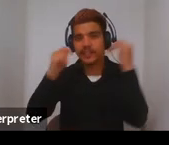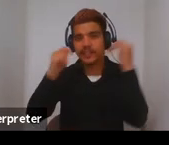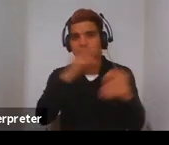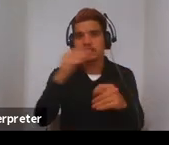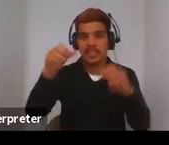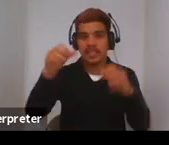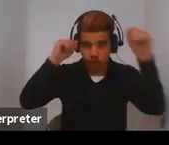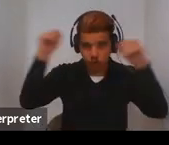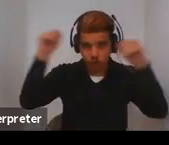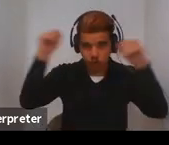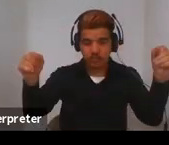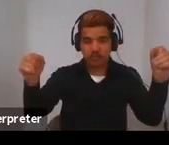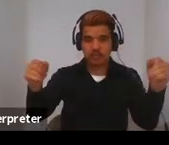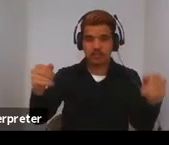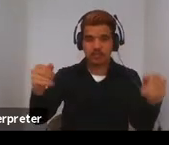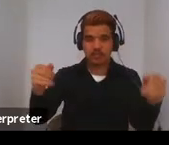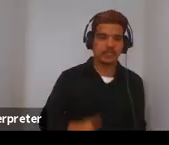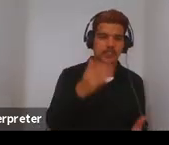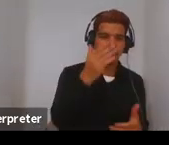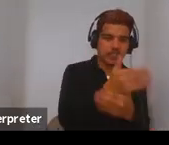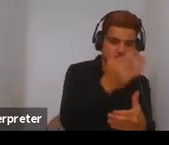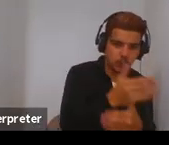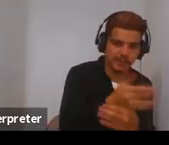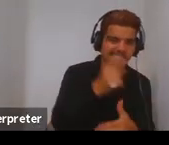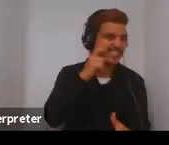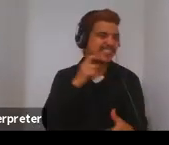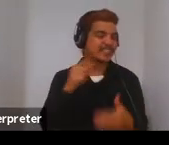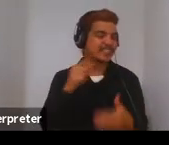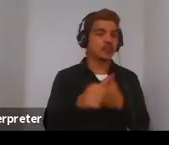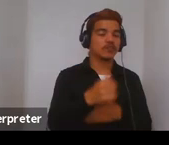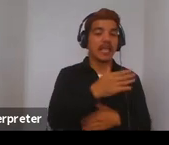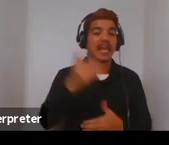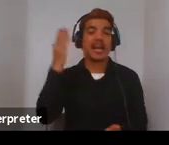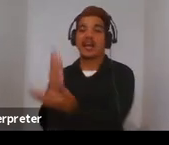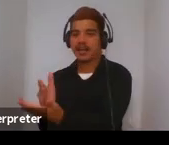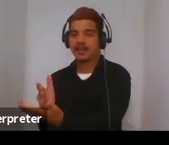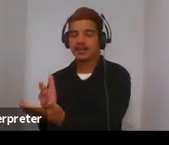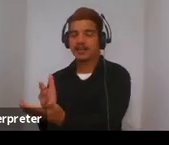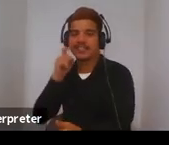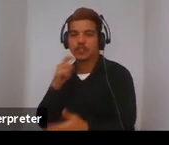for disrupting sexual violence and ending sexual violence.